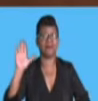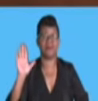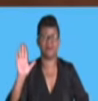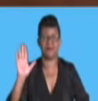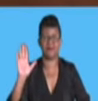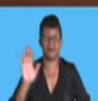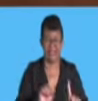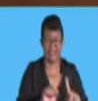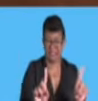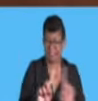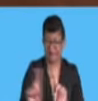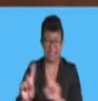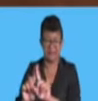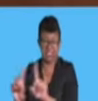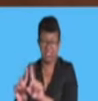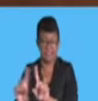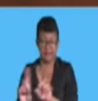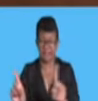House,